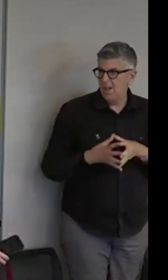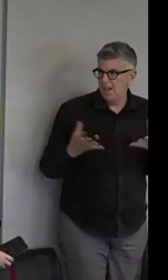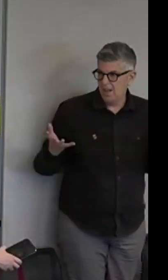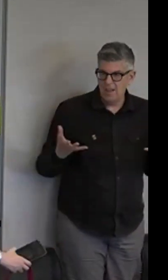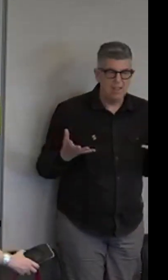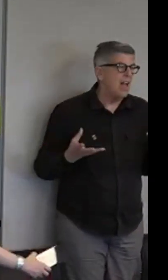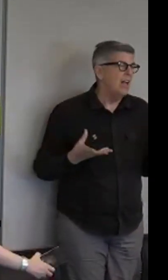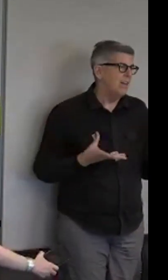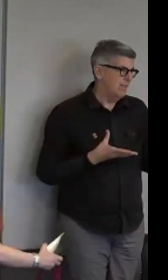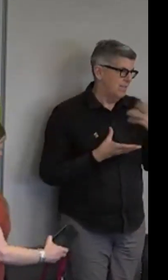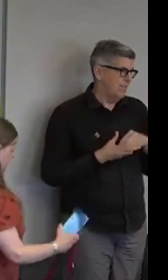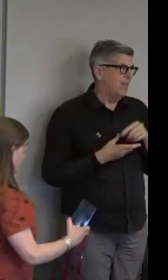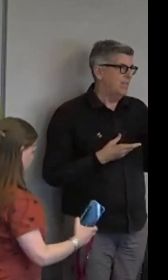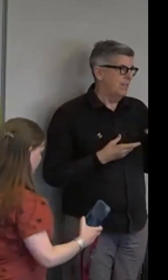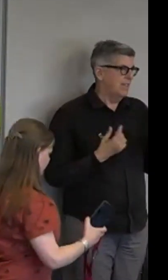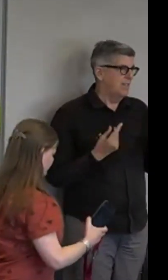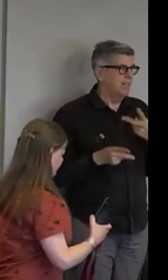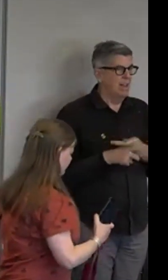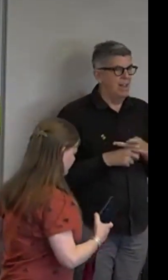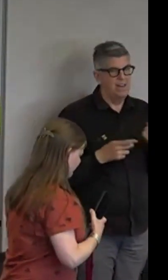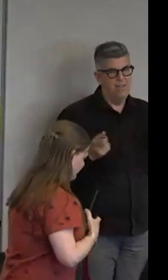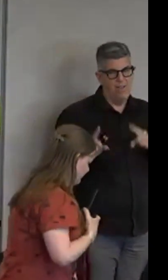off this kind of event.